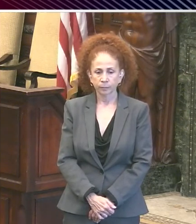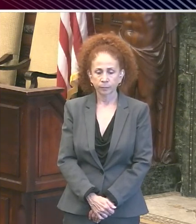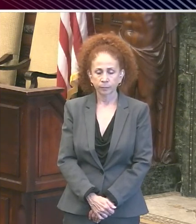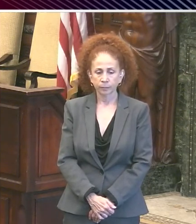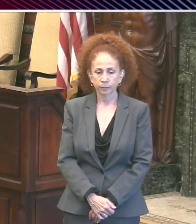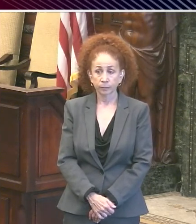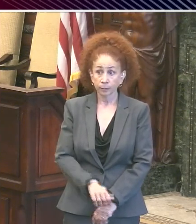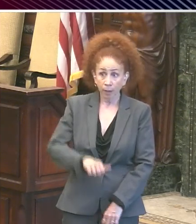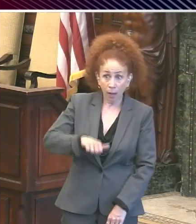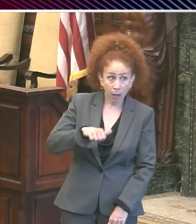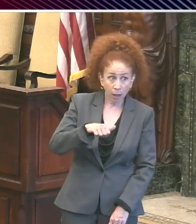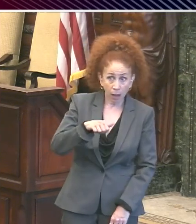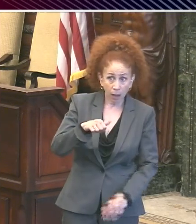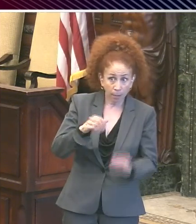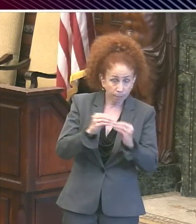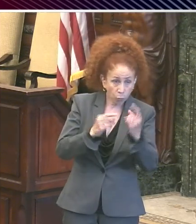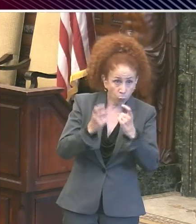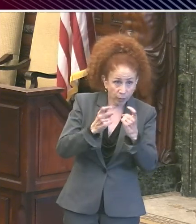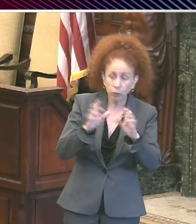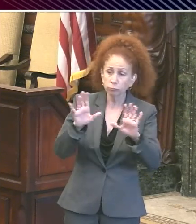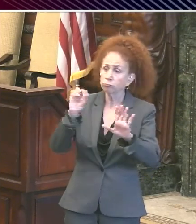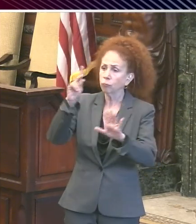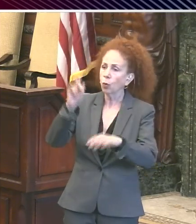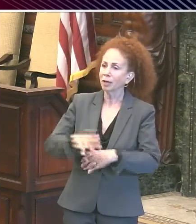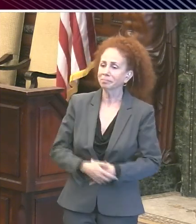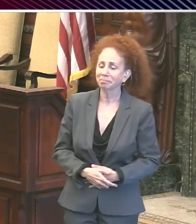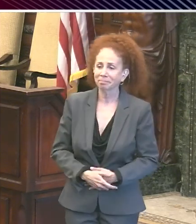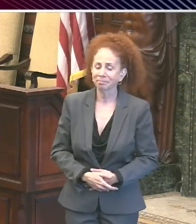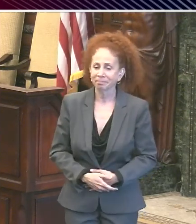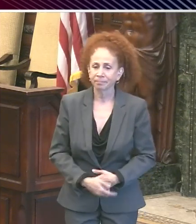Pat, did you have any other questions? Yeah, okay.